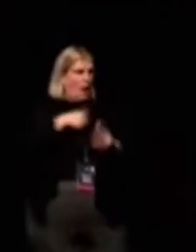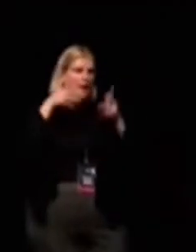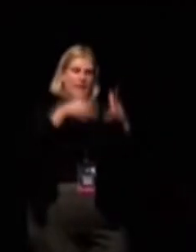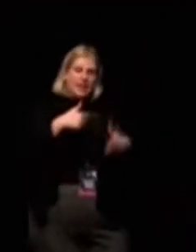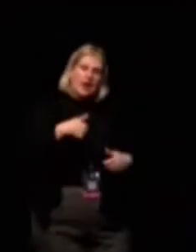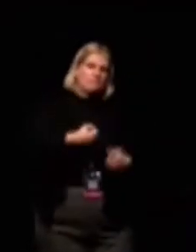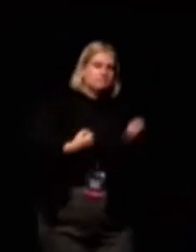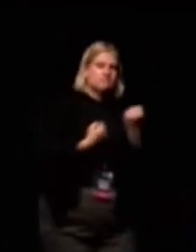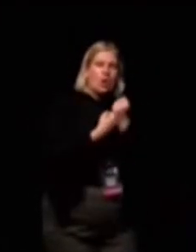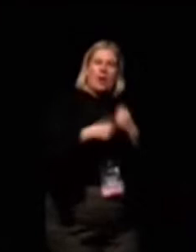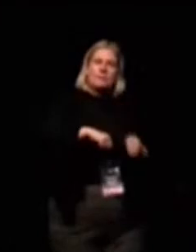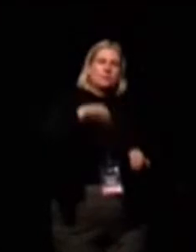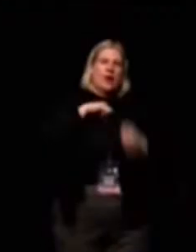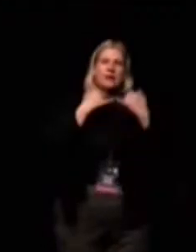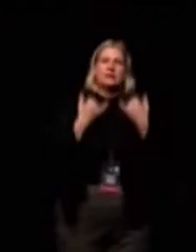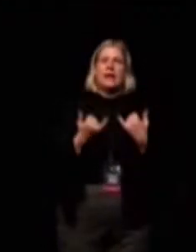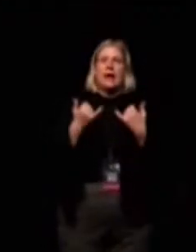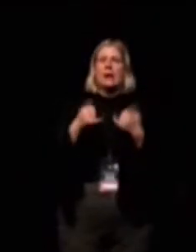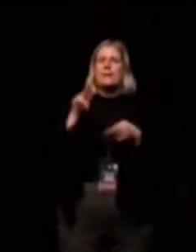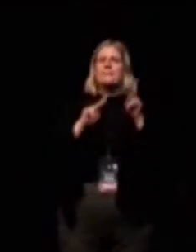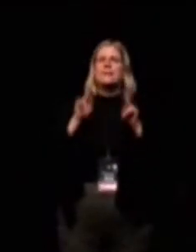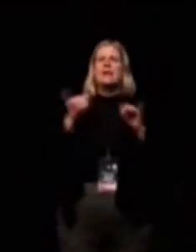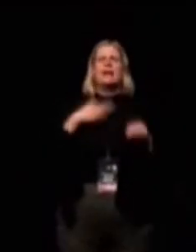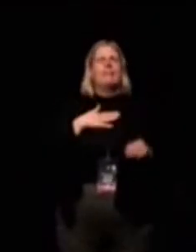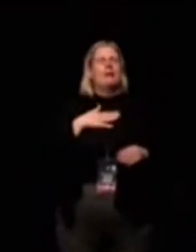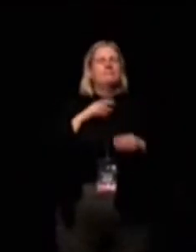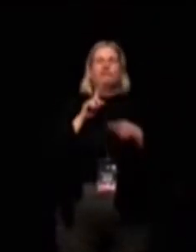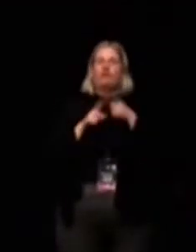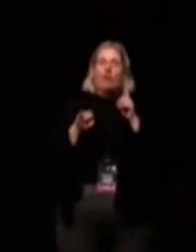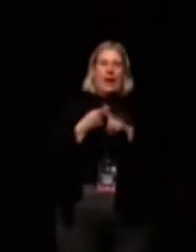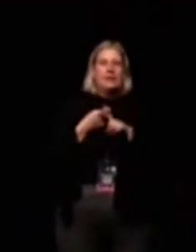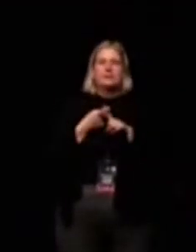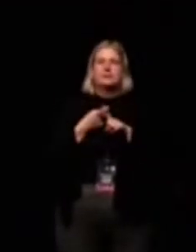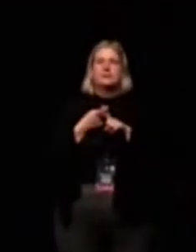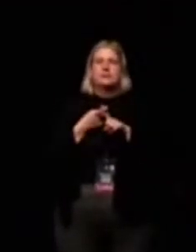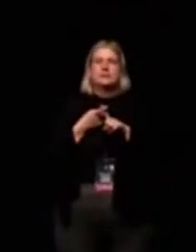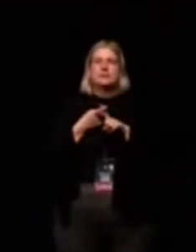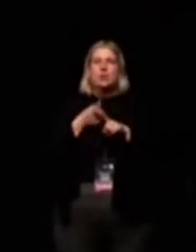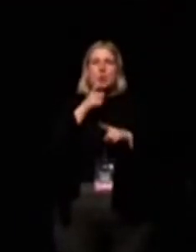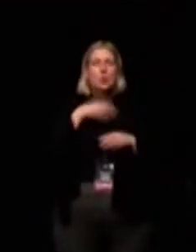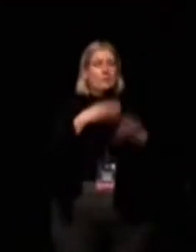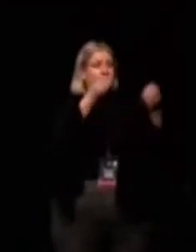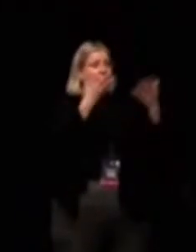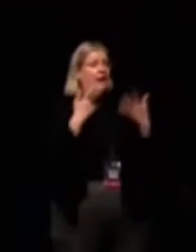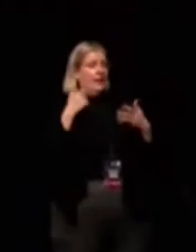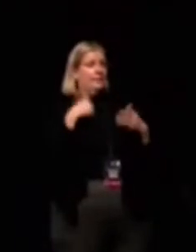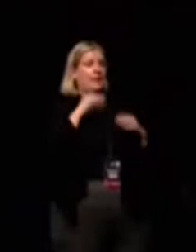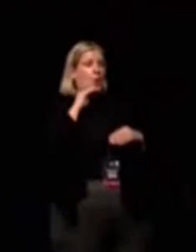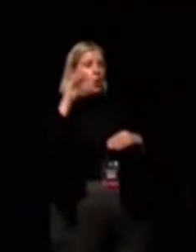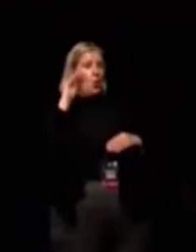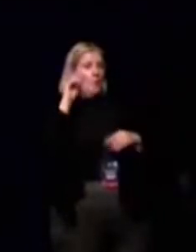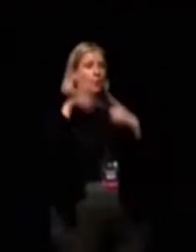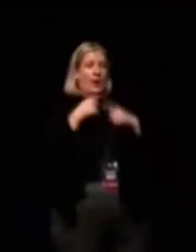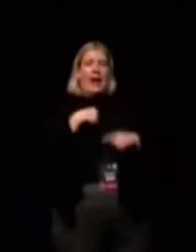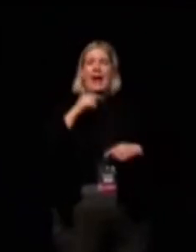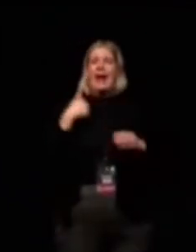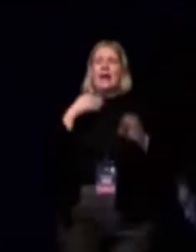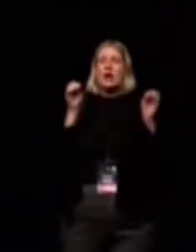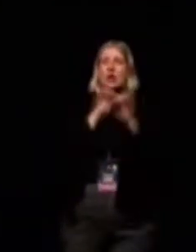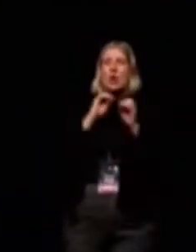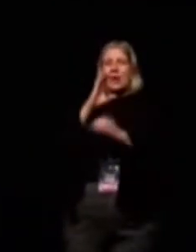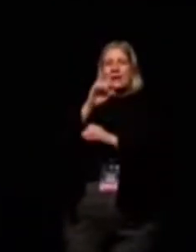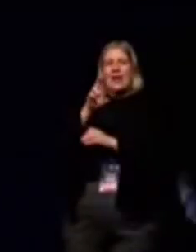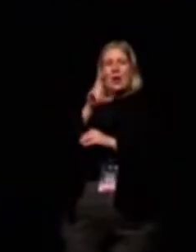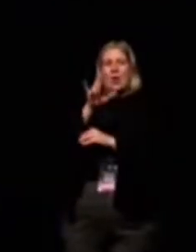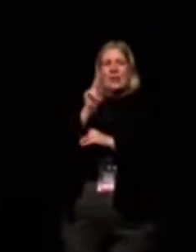with them, and people like my great friend, who gave me a home when I had none, and that is Carolyn Maloney. I want to thank